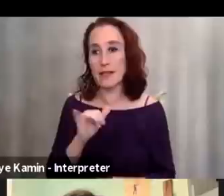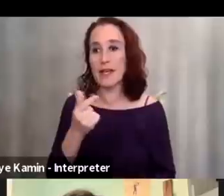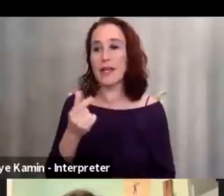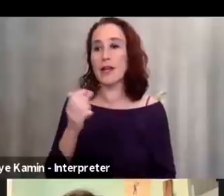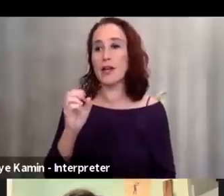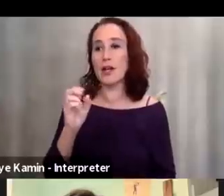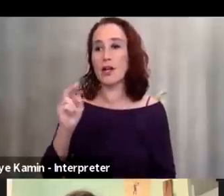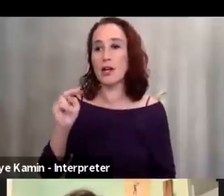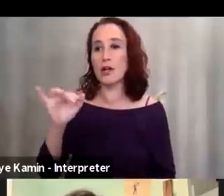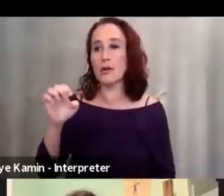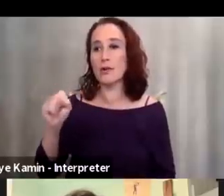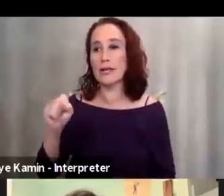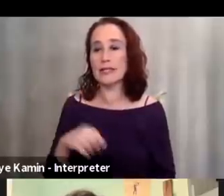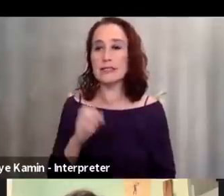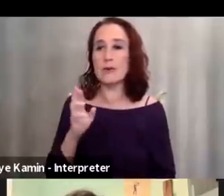Goonies,